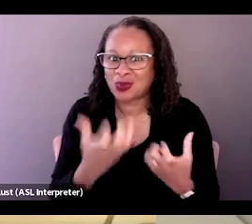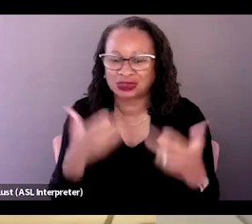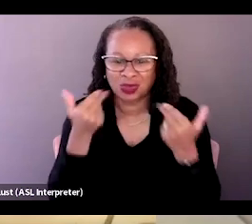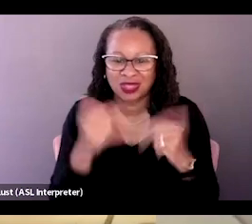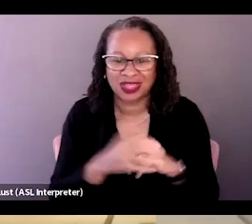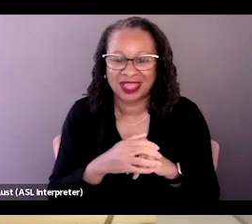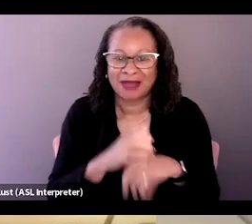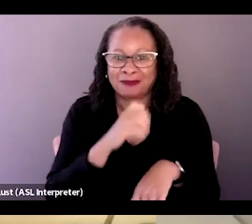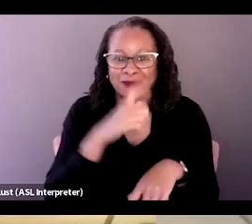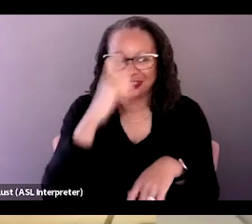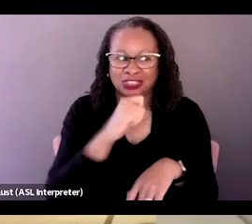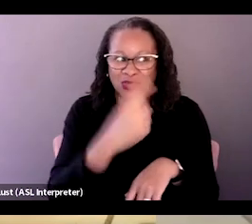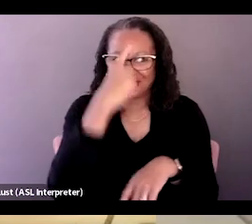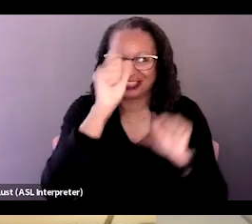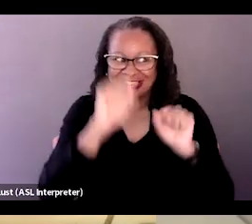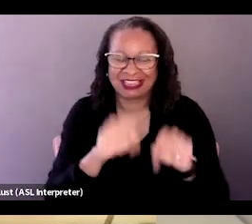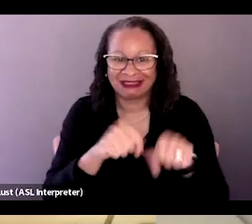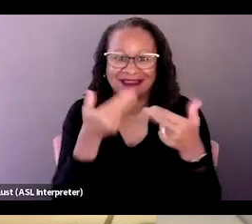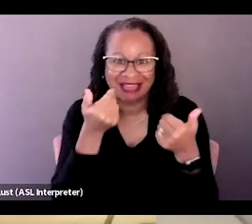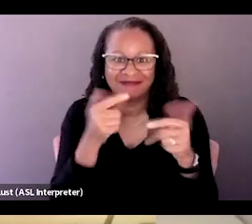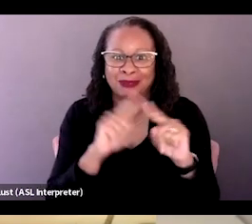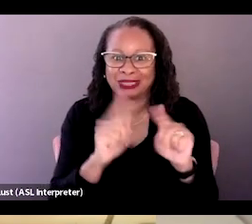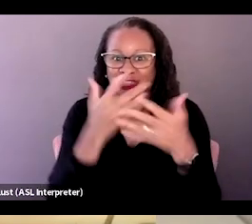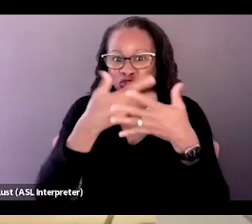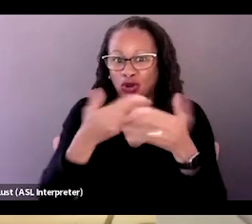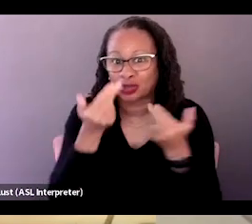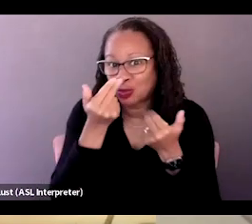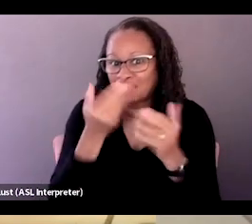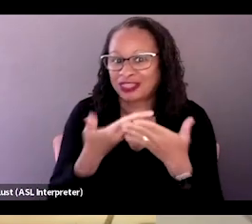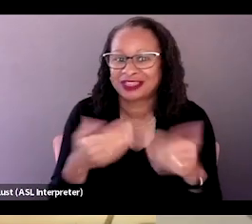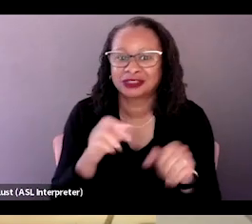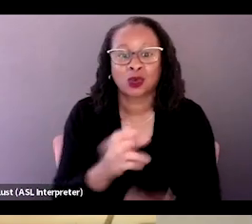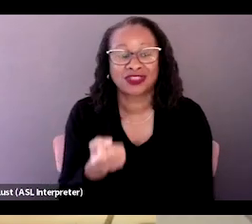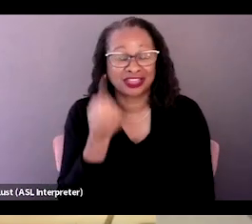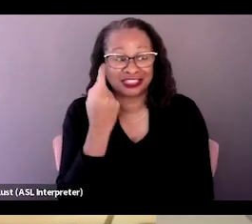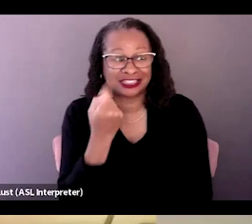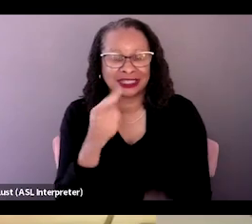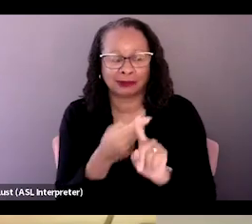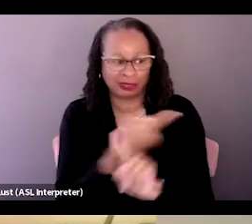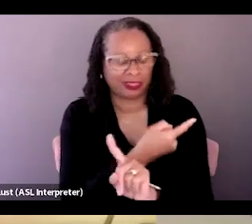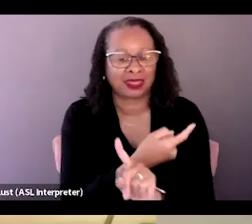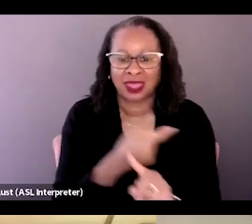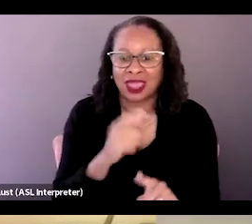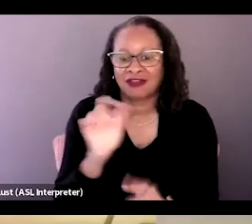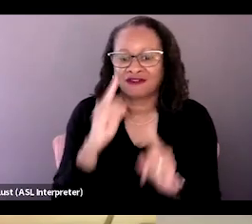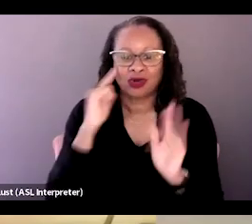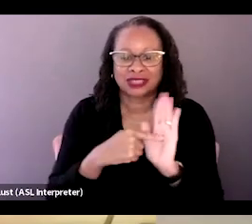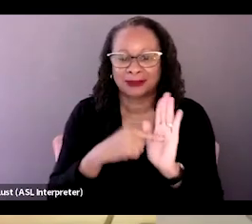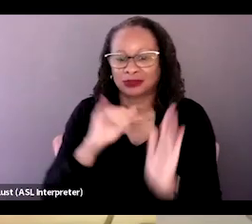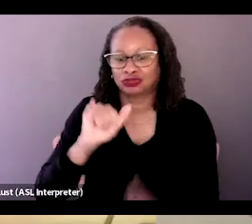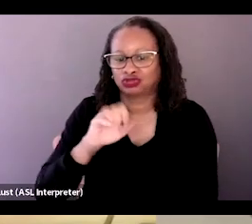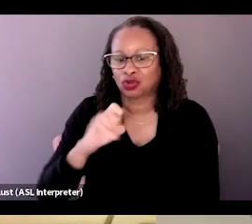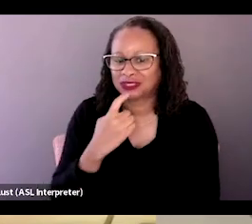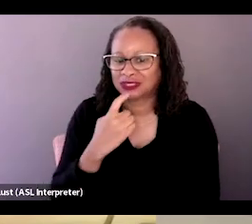they can laugh at certain dark things, you know, or they understand some sentences. For example, when Joe says to